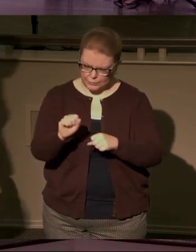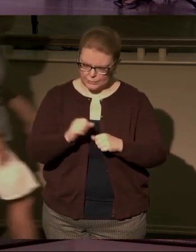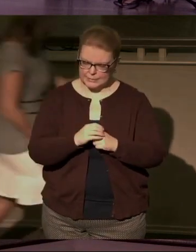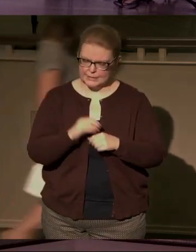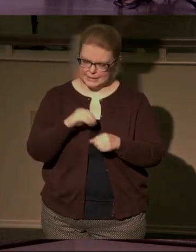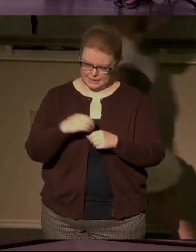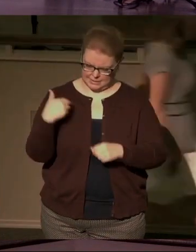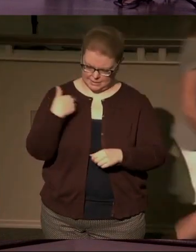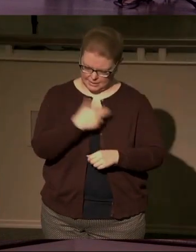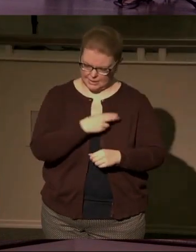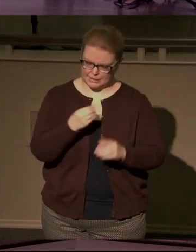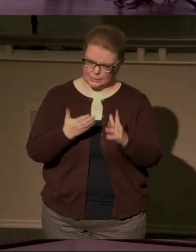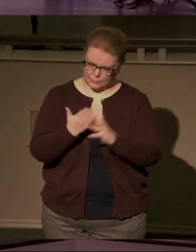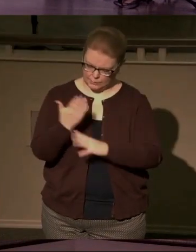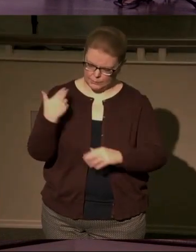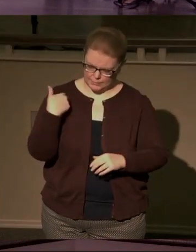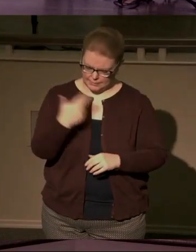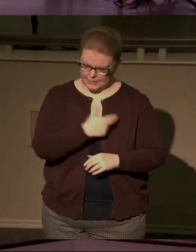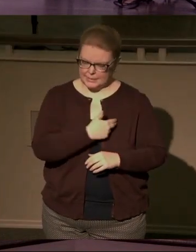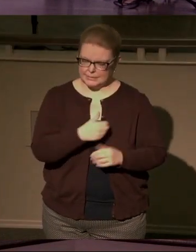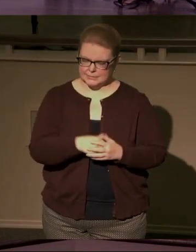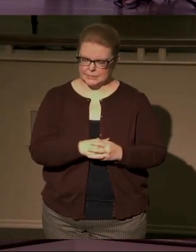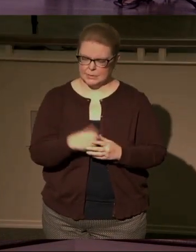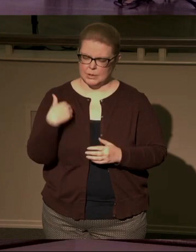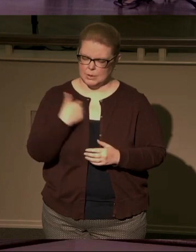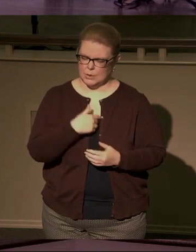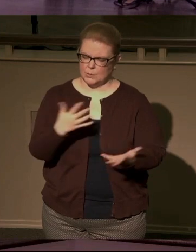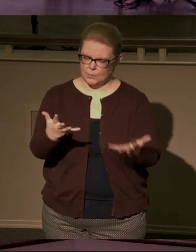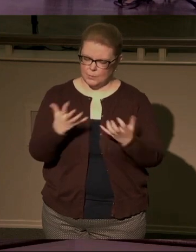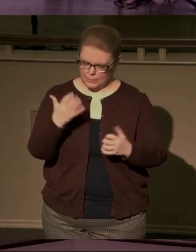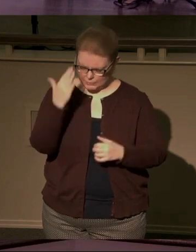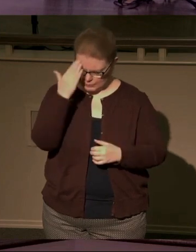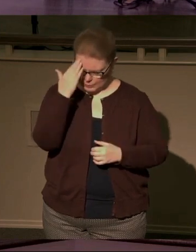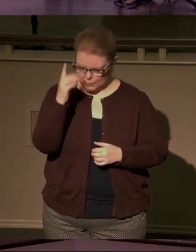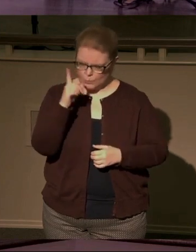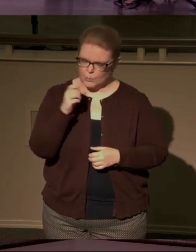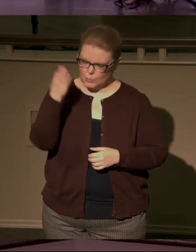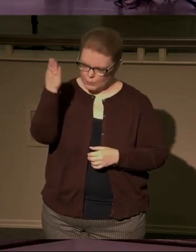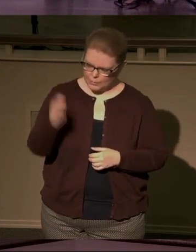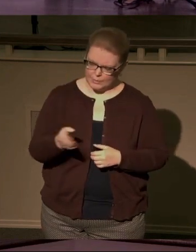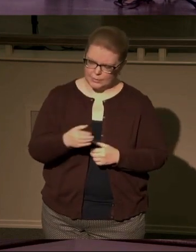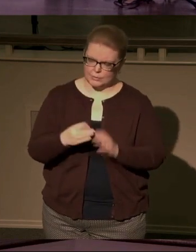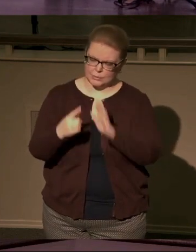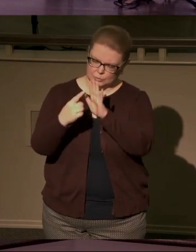in us and through us, Lord. We want to know who you are. Show us your